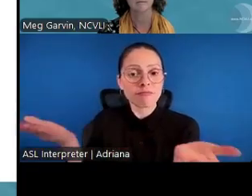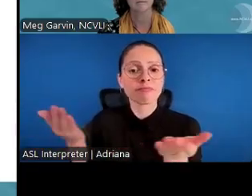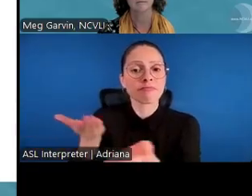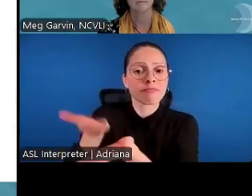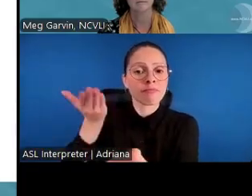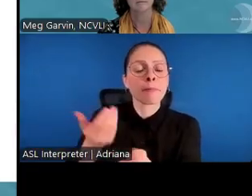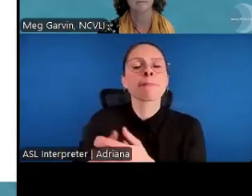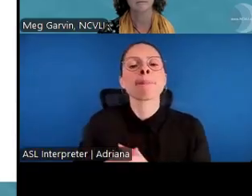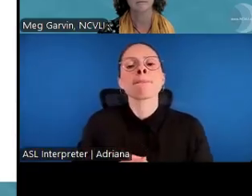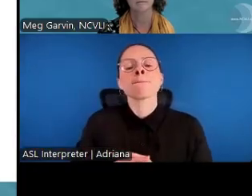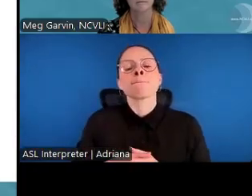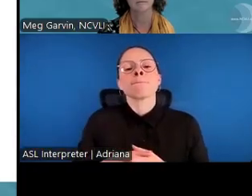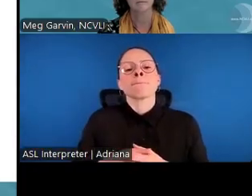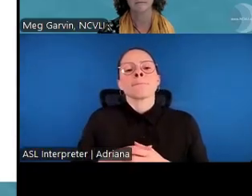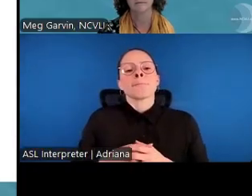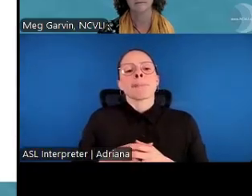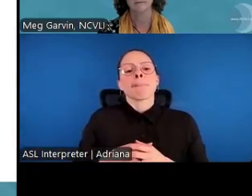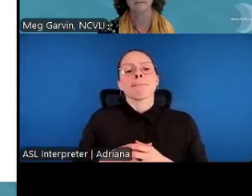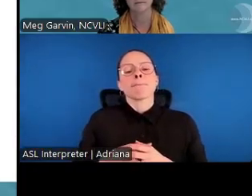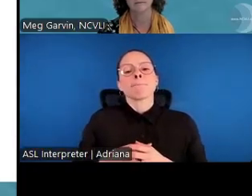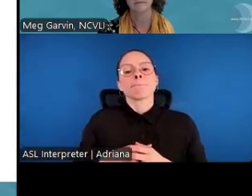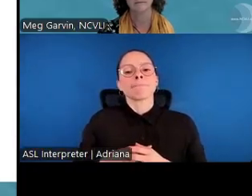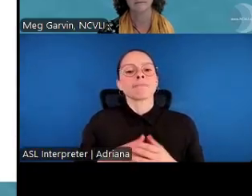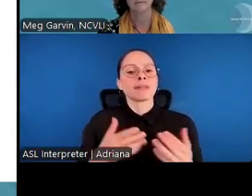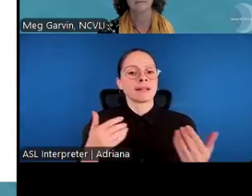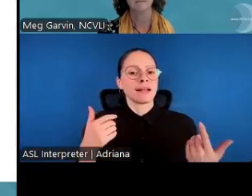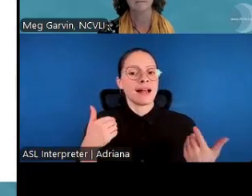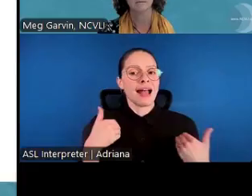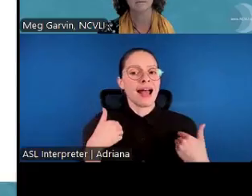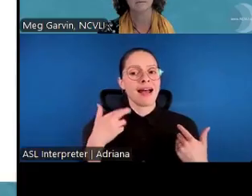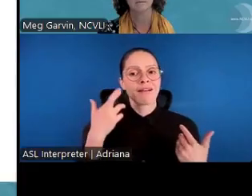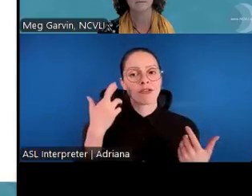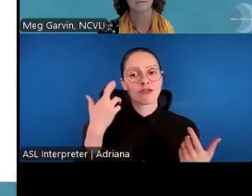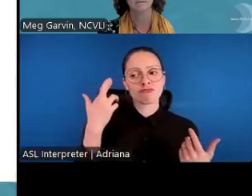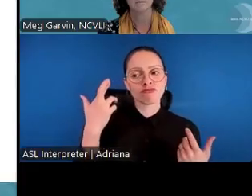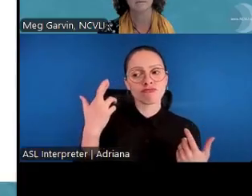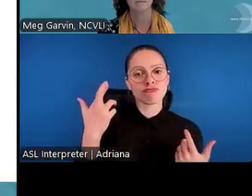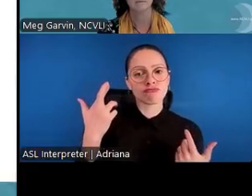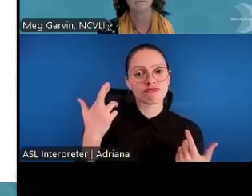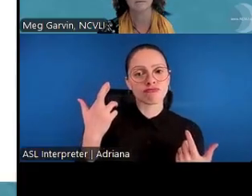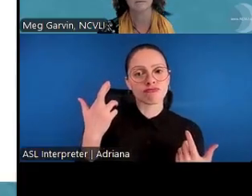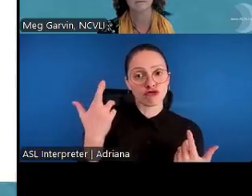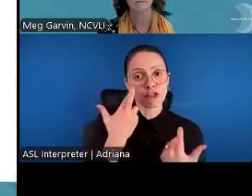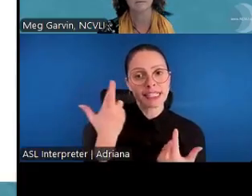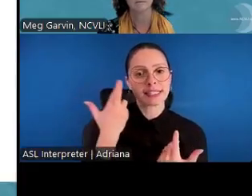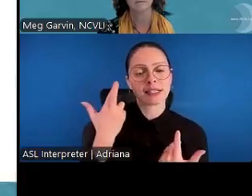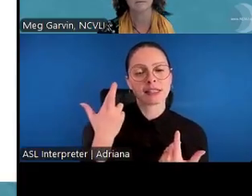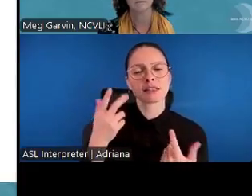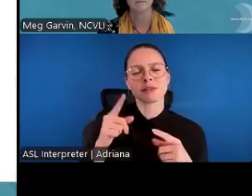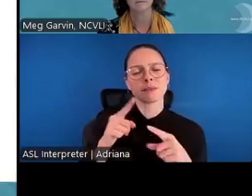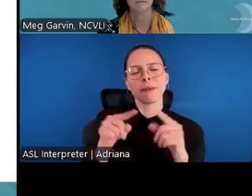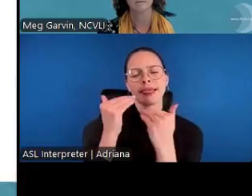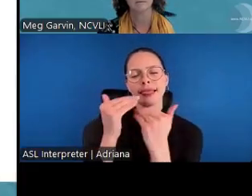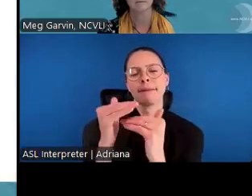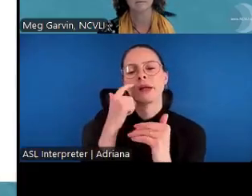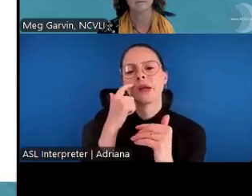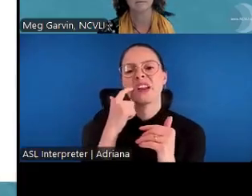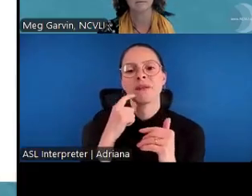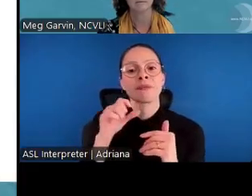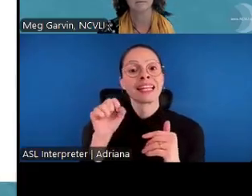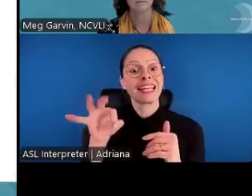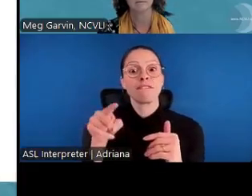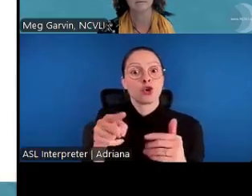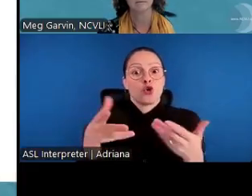don't have these facts here. There are reasons to execute a release in certain circumstances, but it's fairly limited. So if you don't want the records turned over,